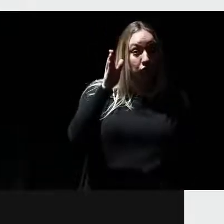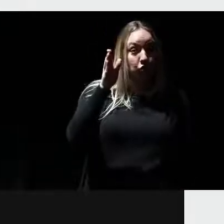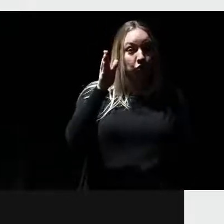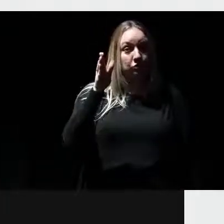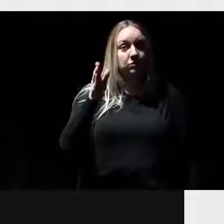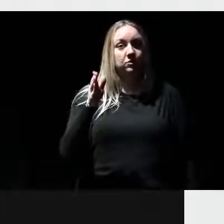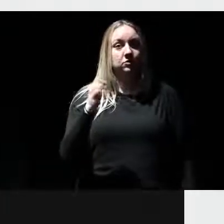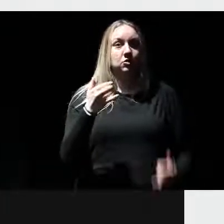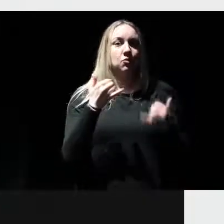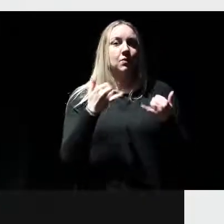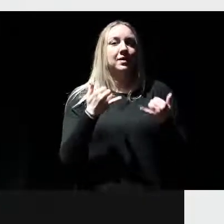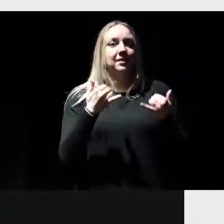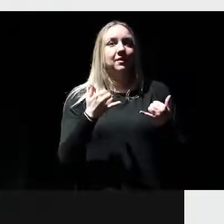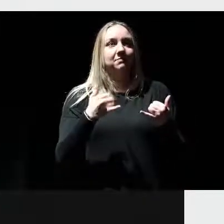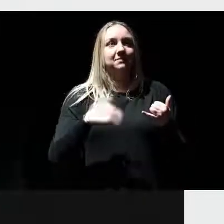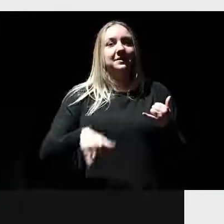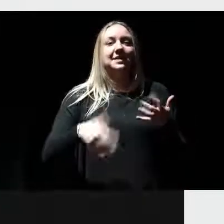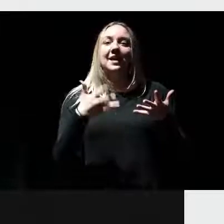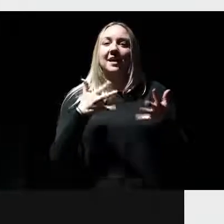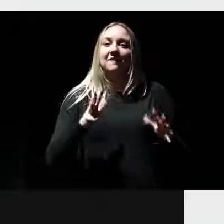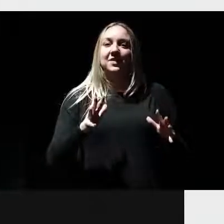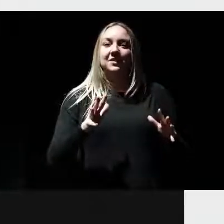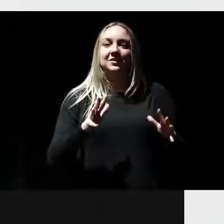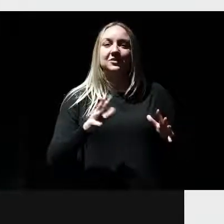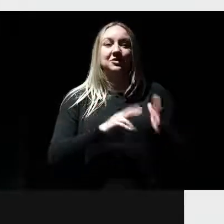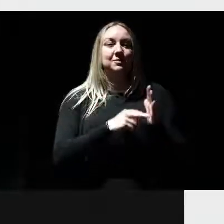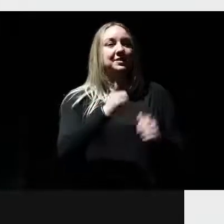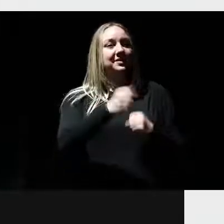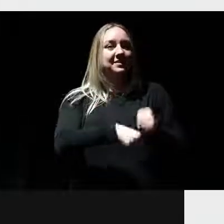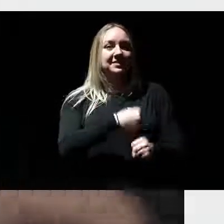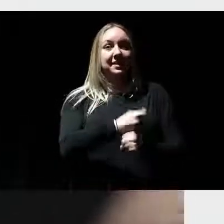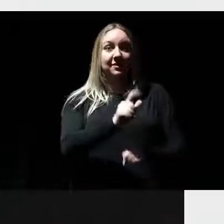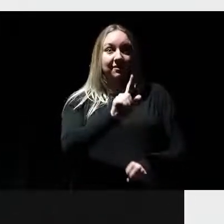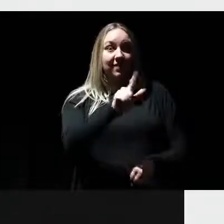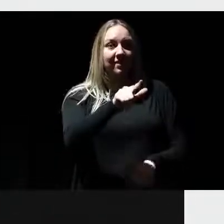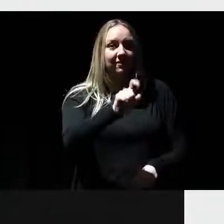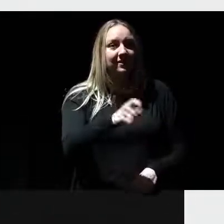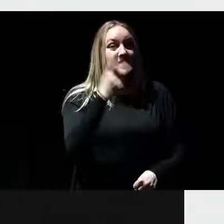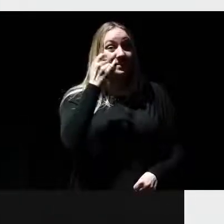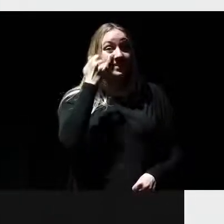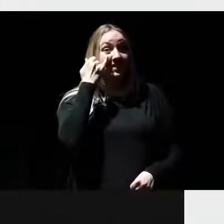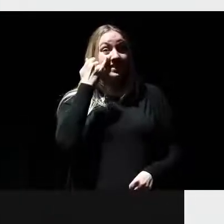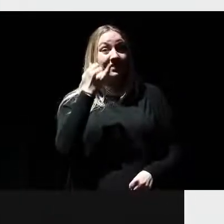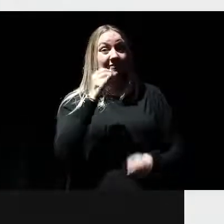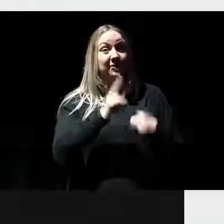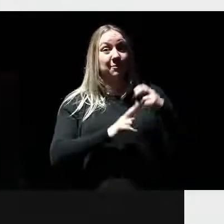So, in a way, we have to come back in 10 years and see if the building's really a success.